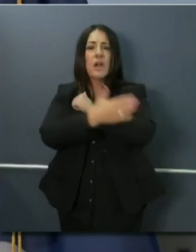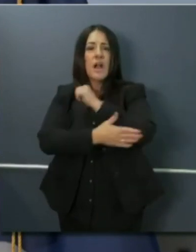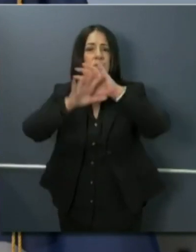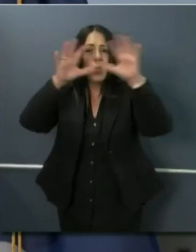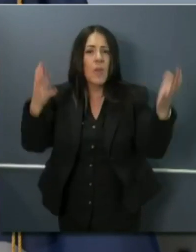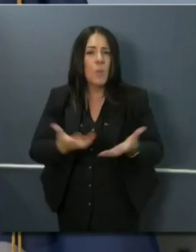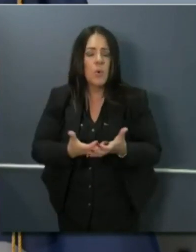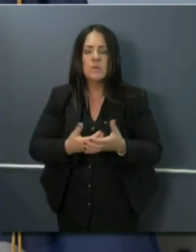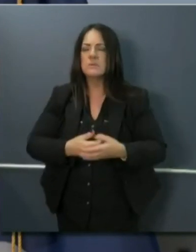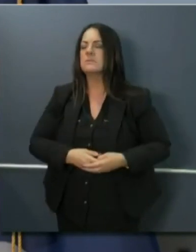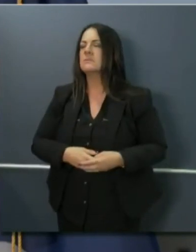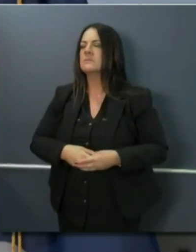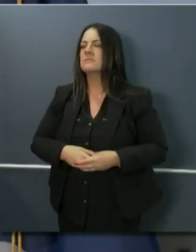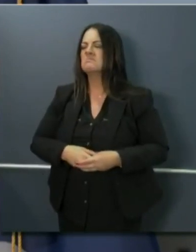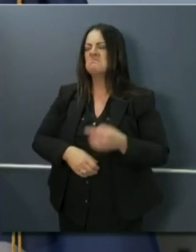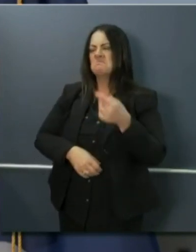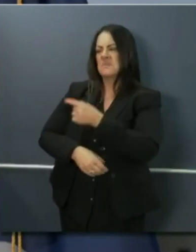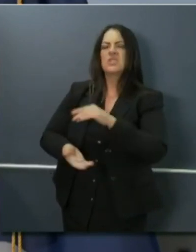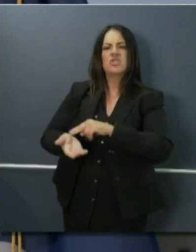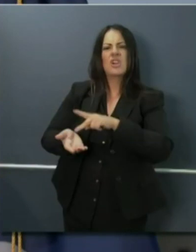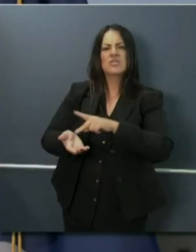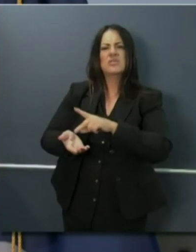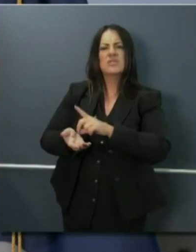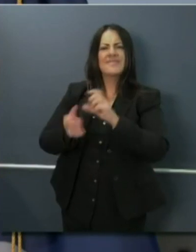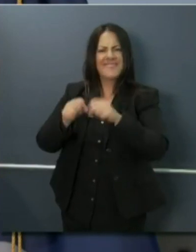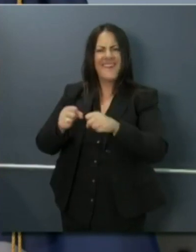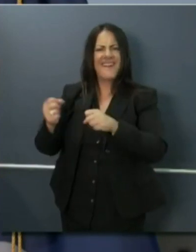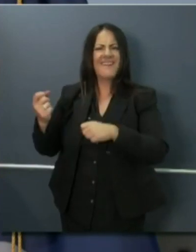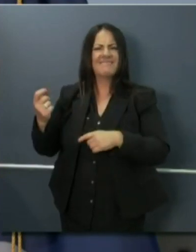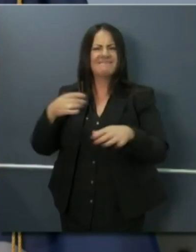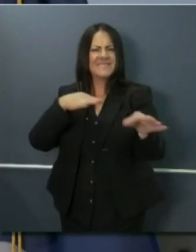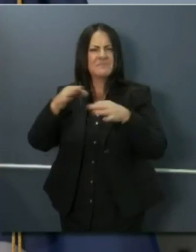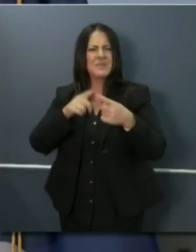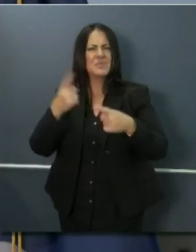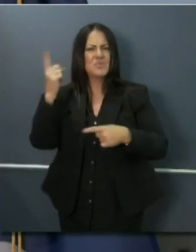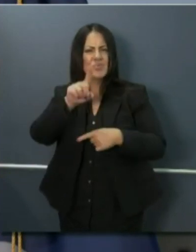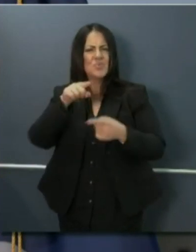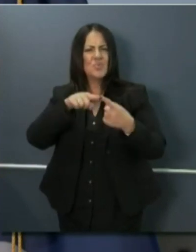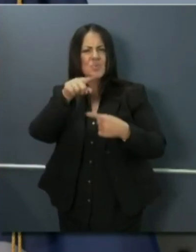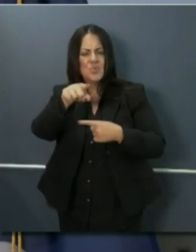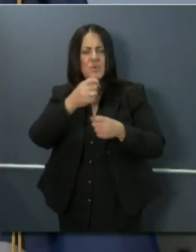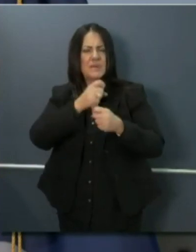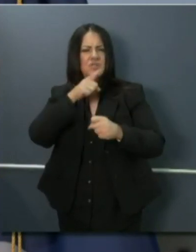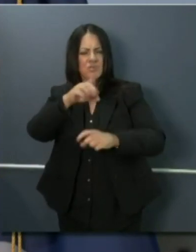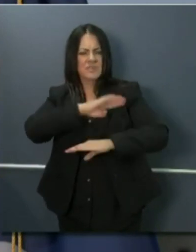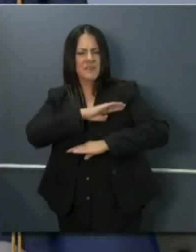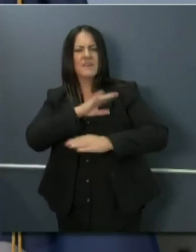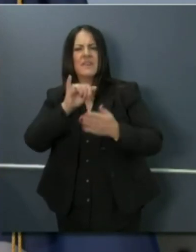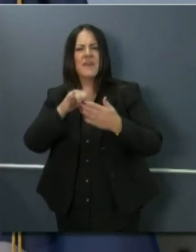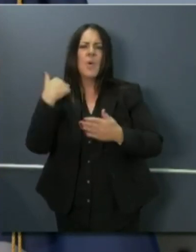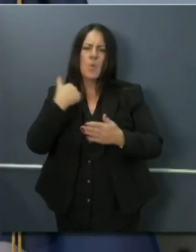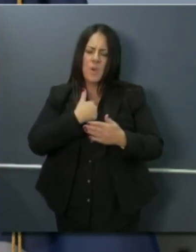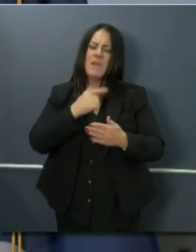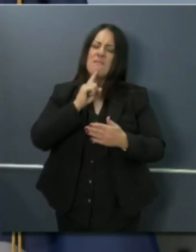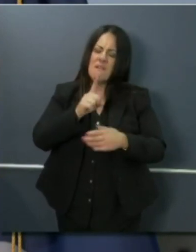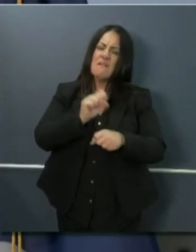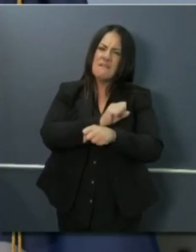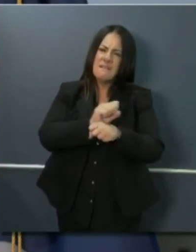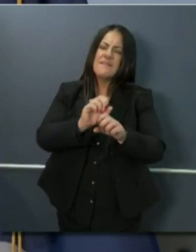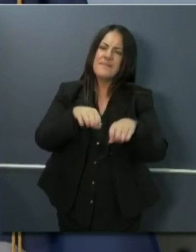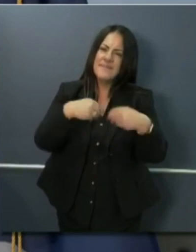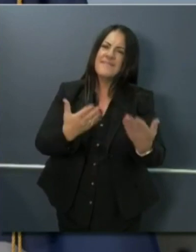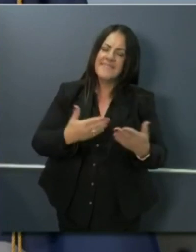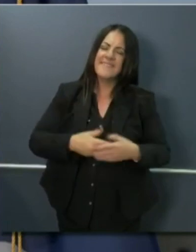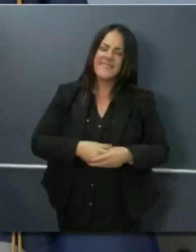can fill in a little bit more in terms of making sure that you're satisfied that we are providing